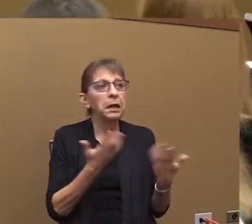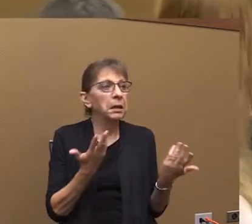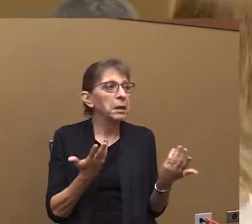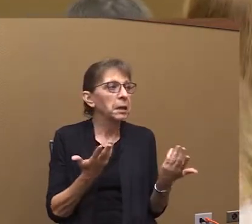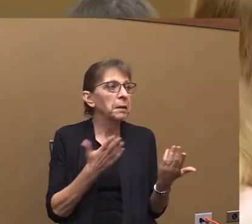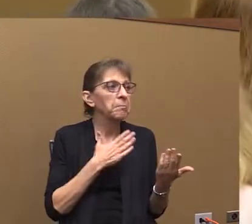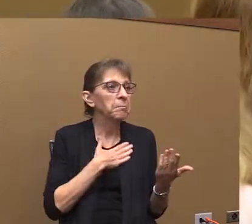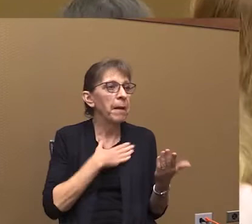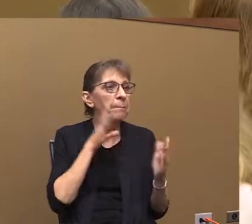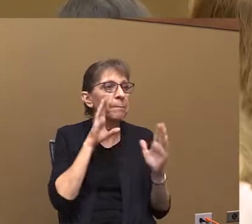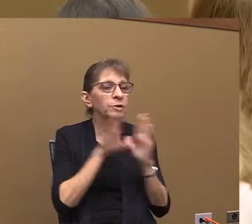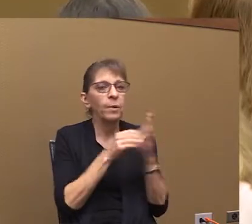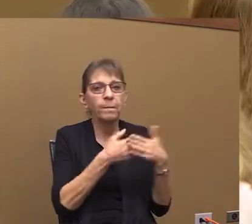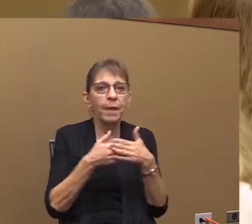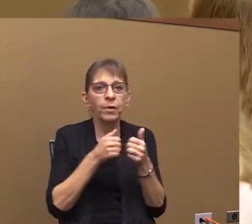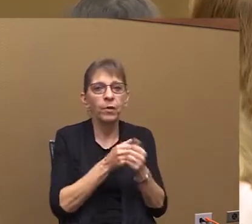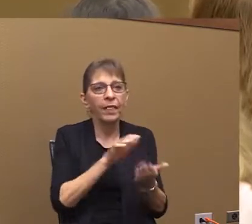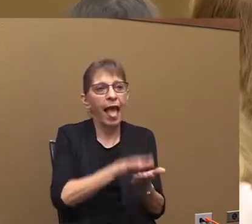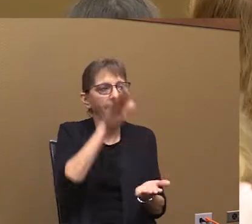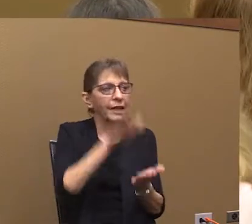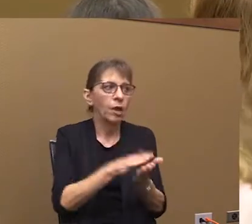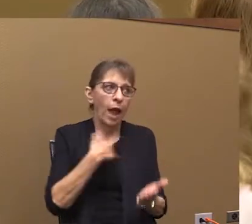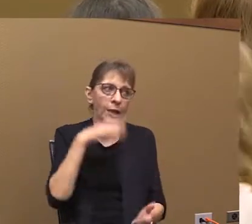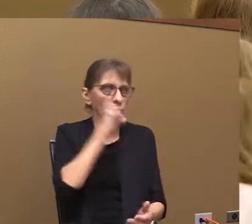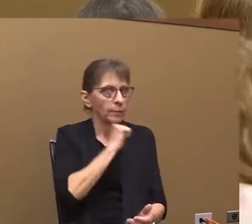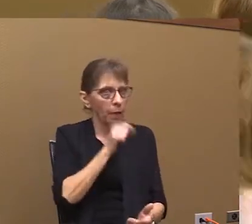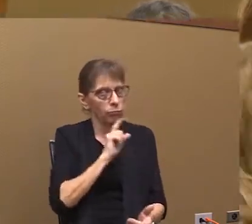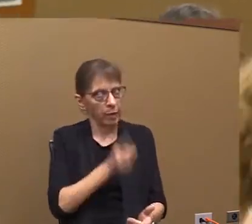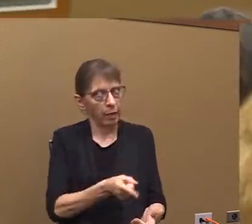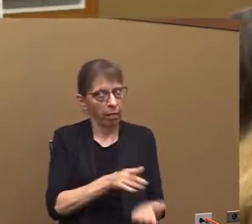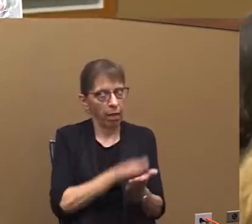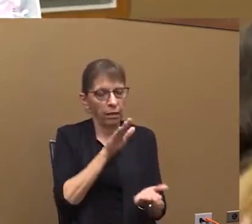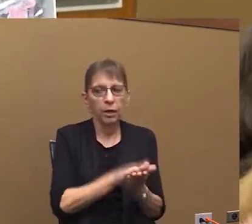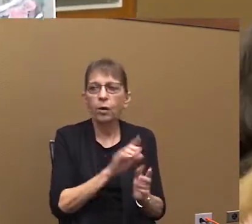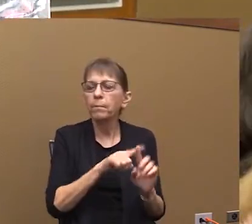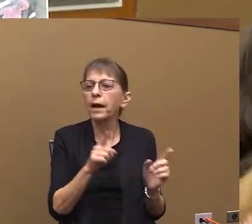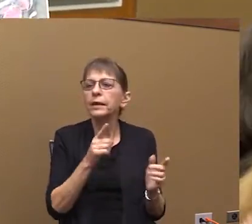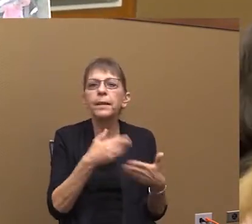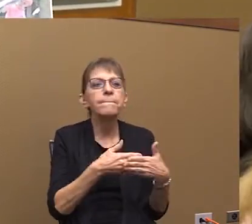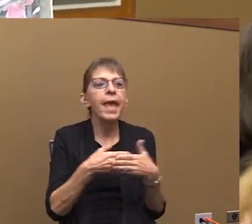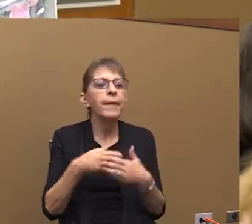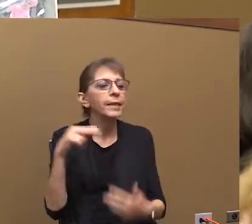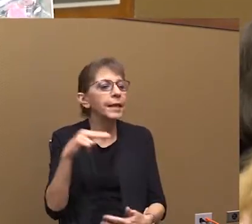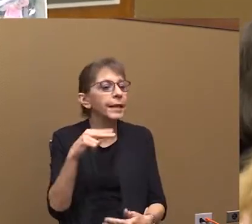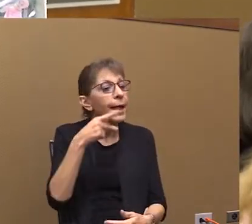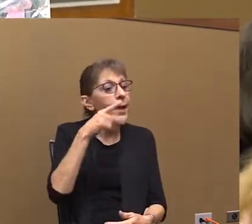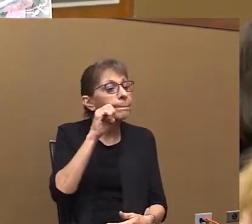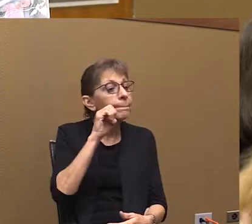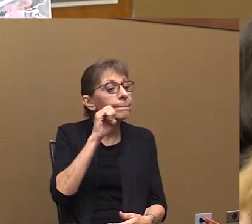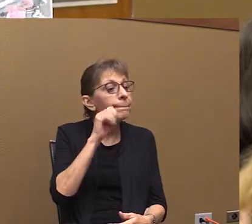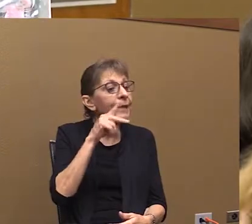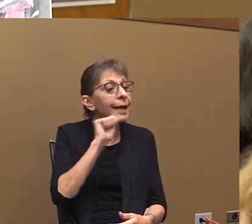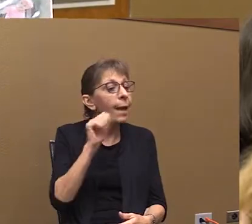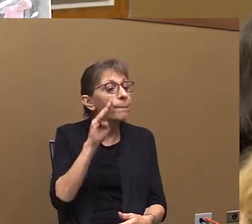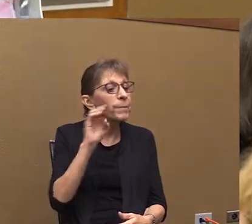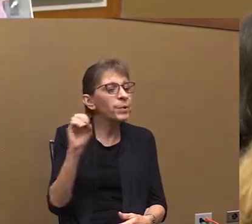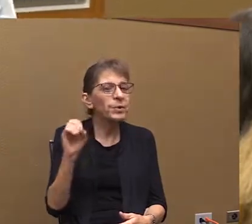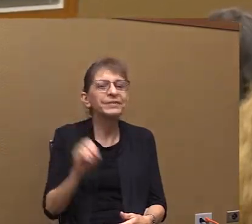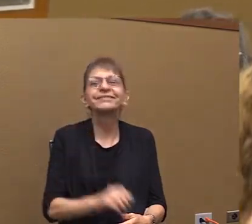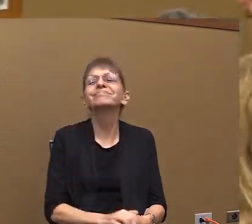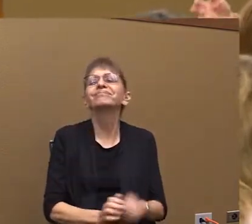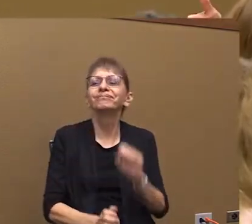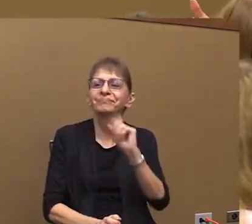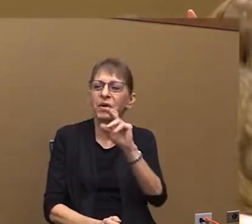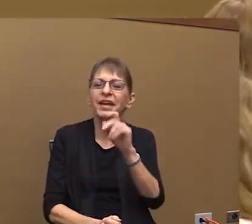alligator. I'm assuming it's not real, but I guess if it's from the baby's perspective, it's just like peekaboo. Okay, that